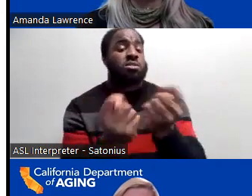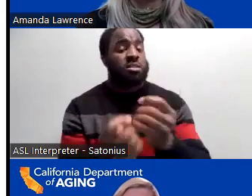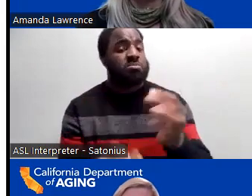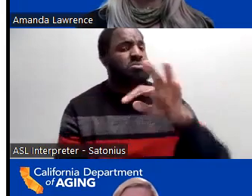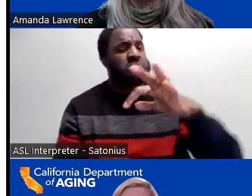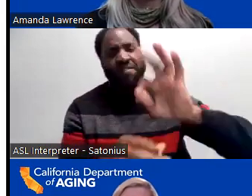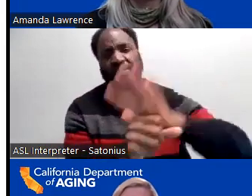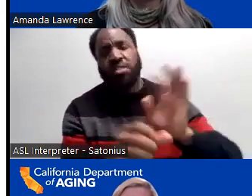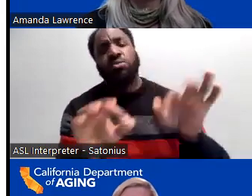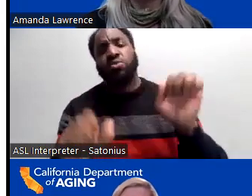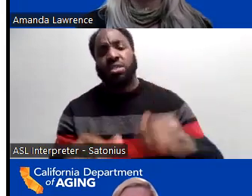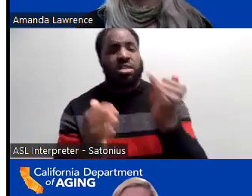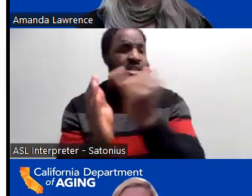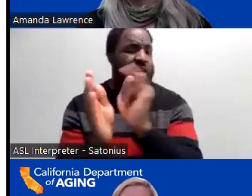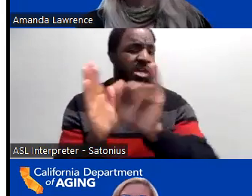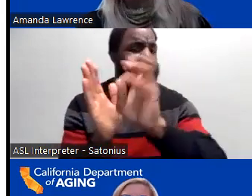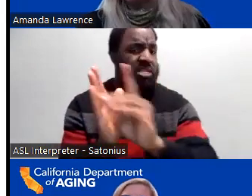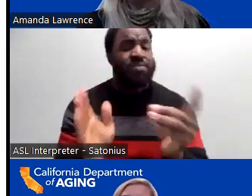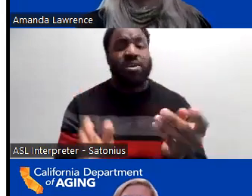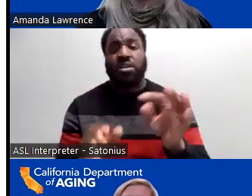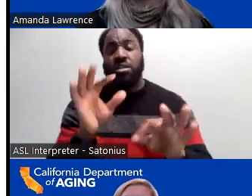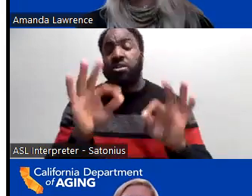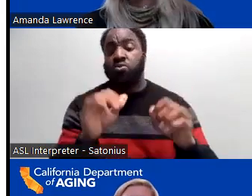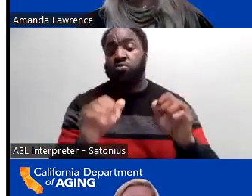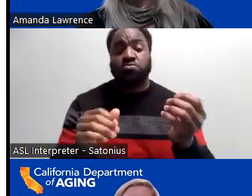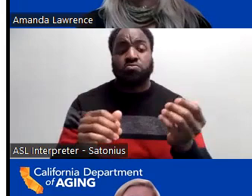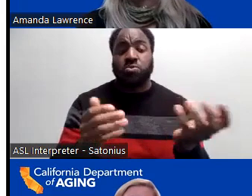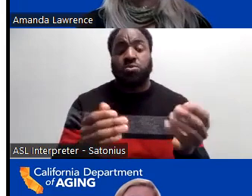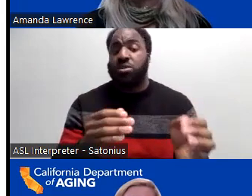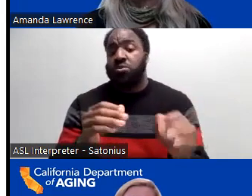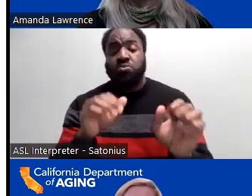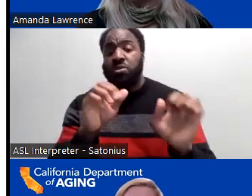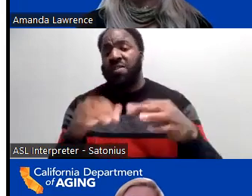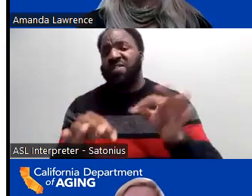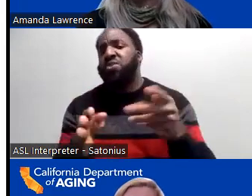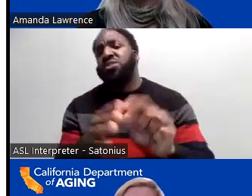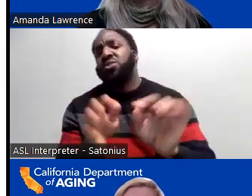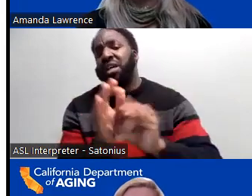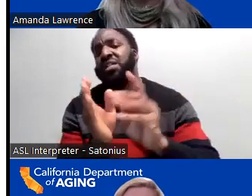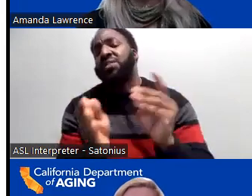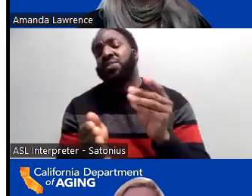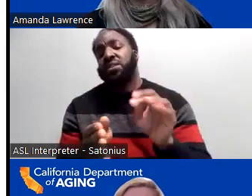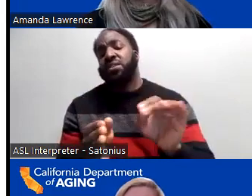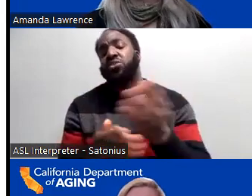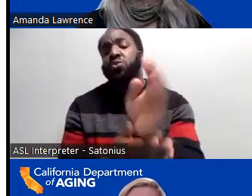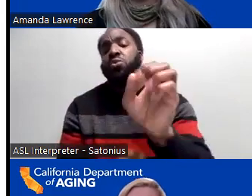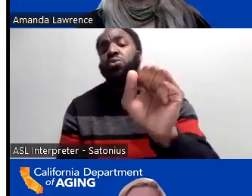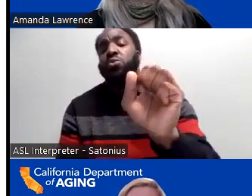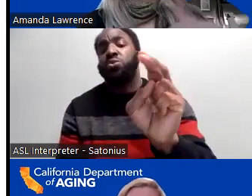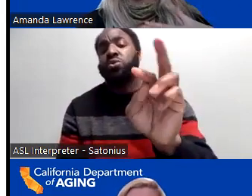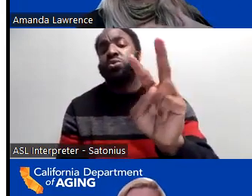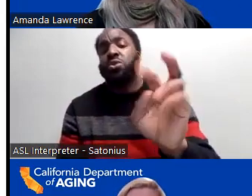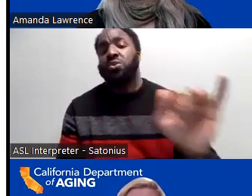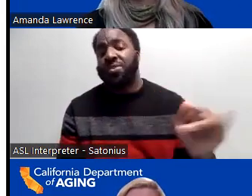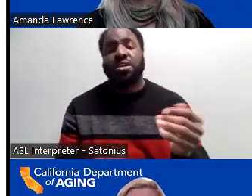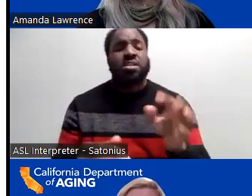can identify some way, whether it be a survey or we can track, really we can just sort of track how